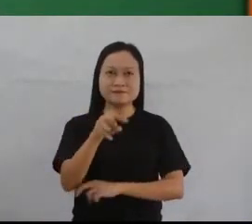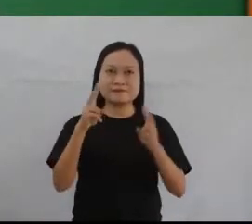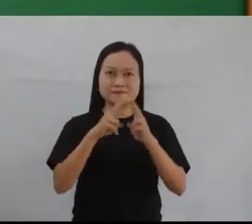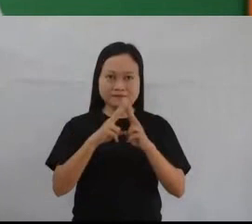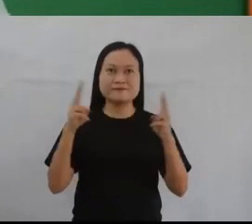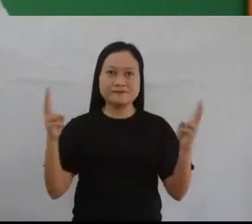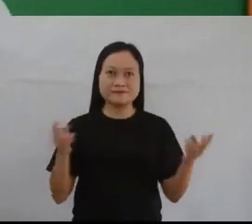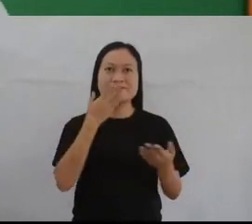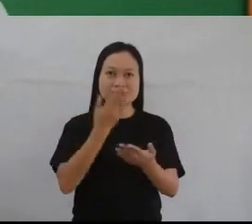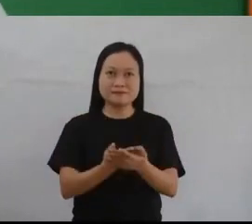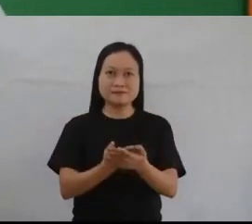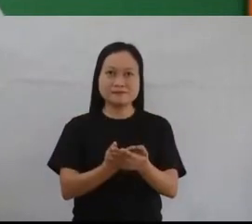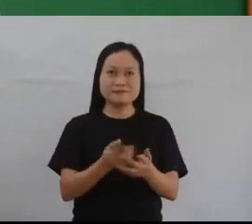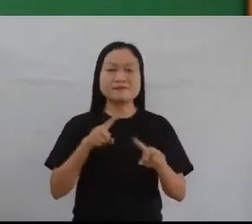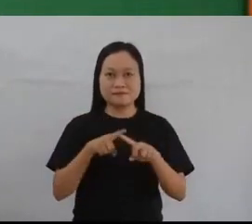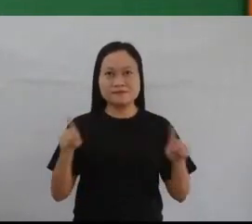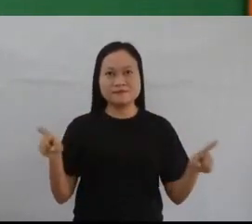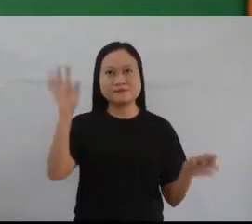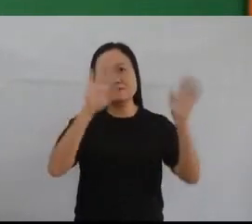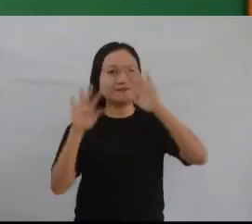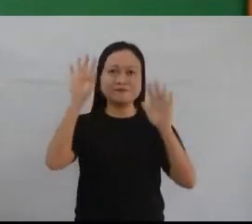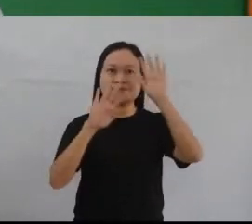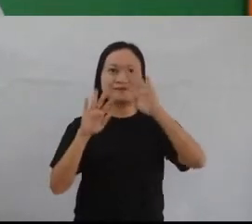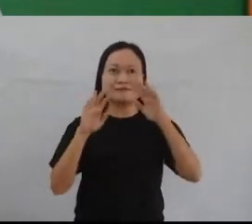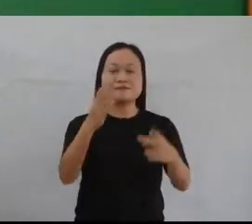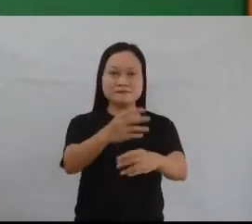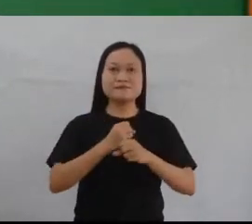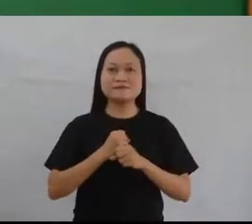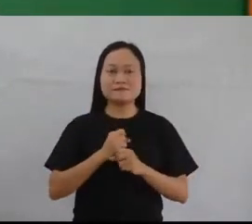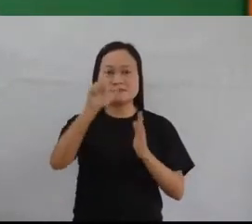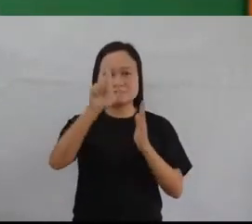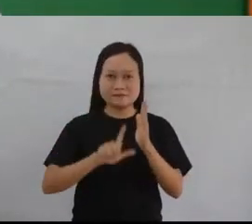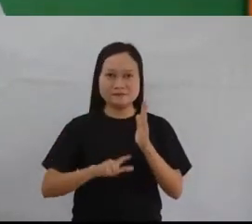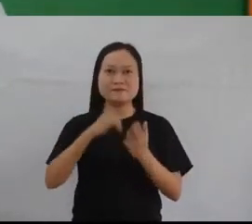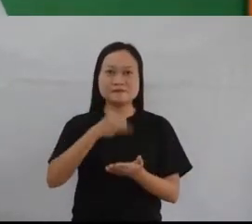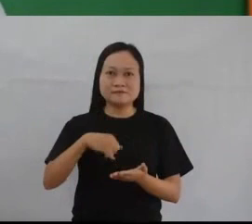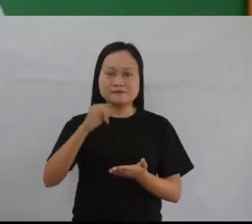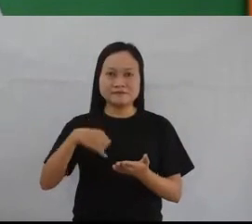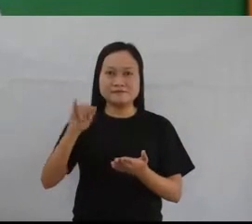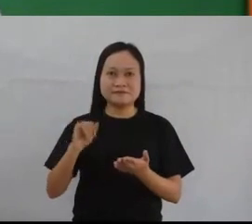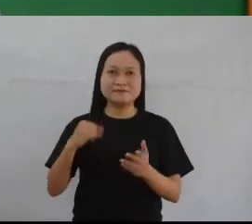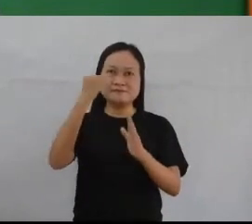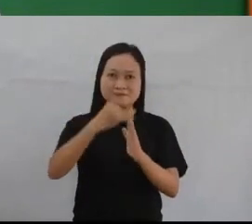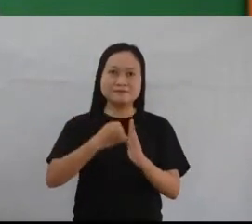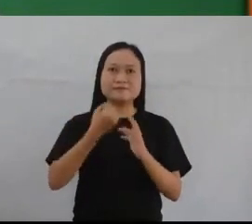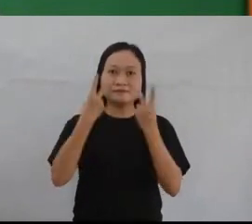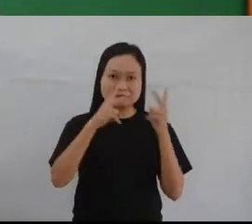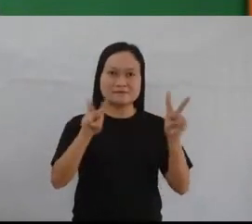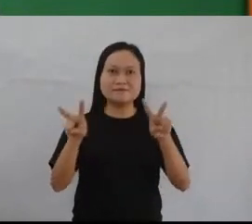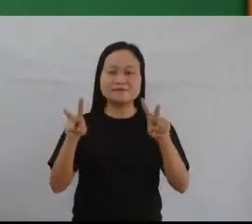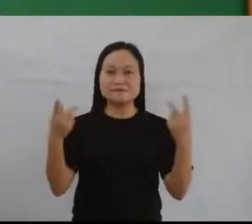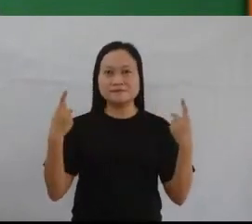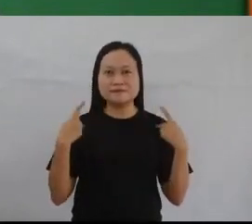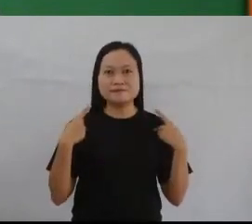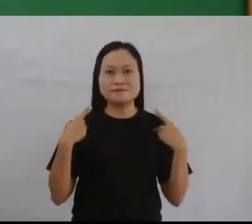Very good! And don't worry if you got a low score. This is just to see if you